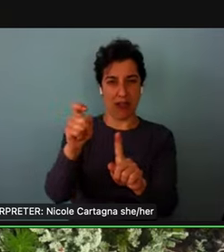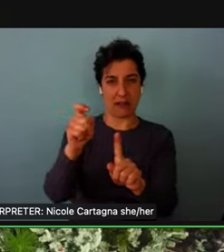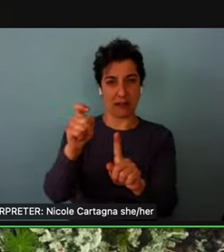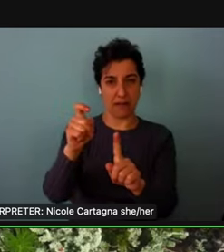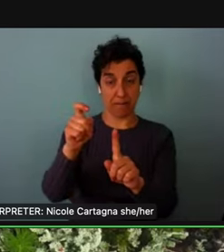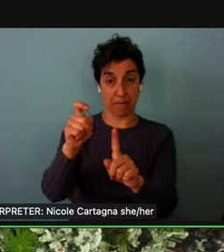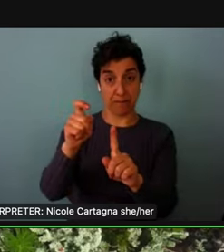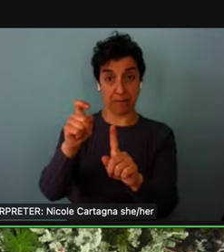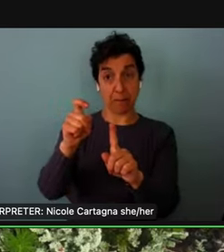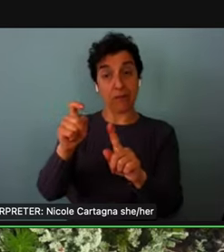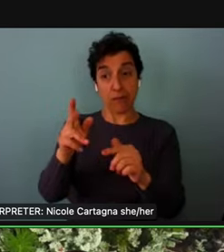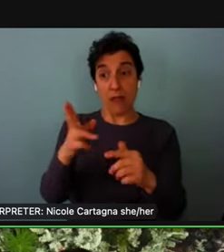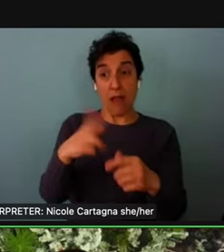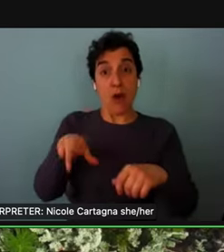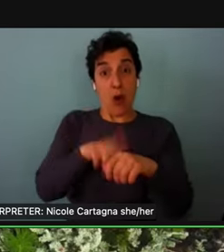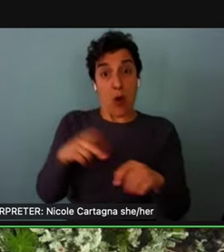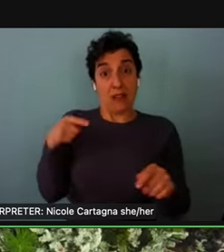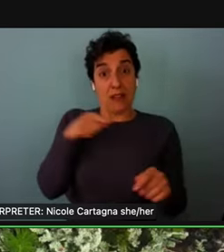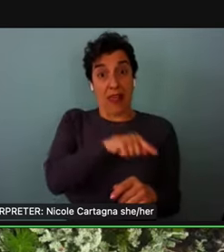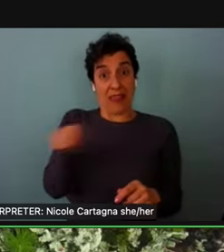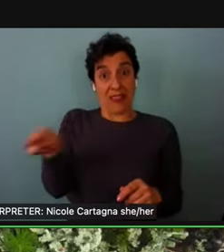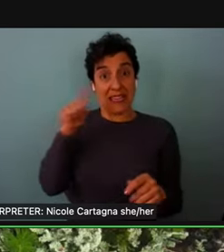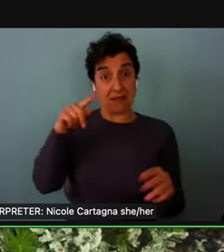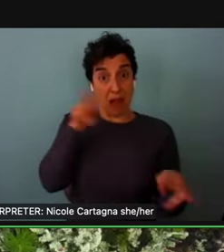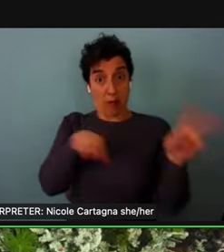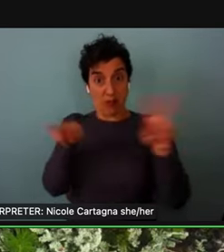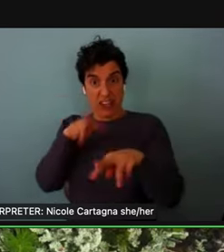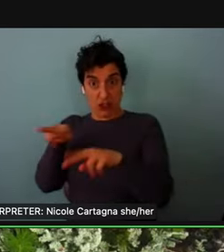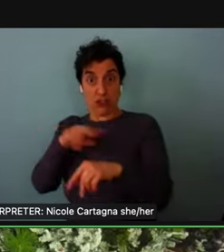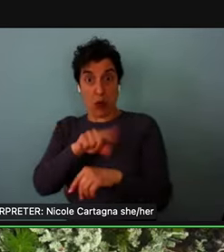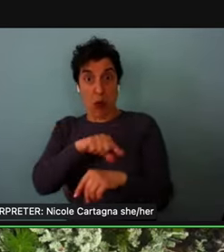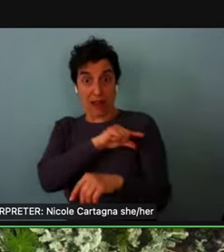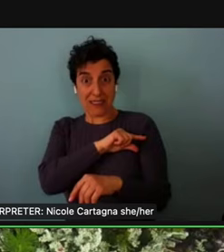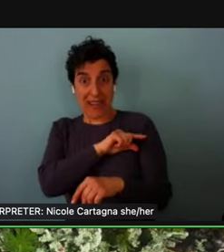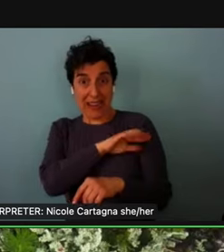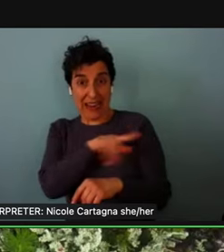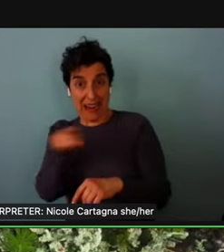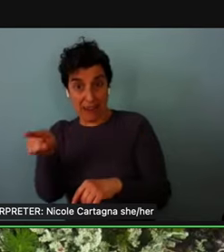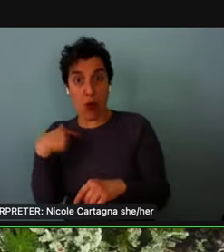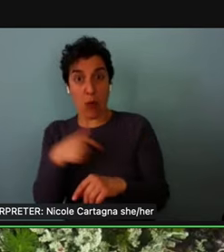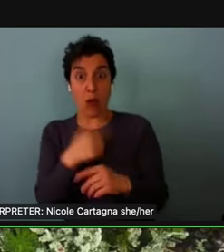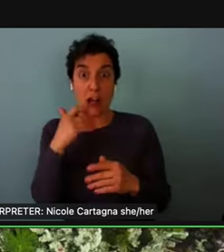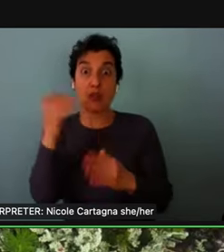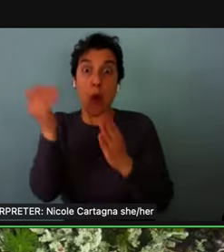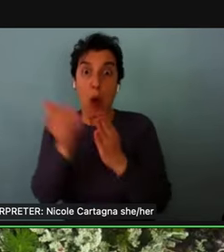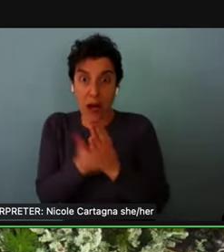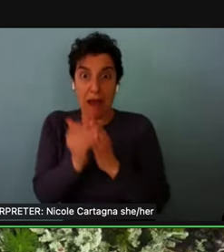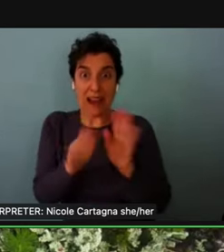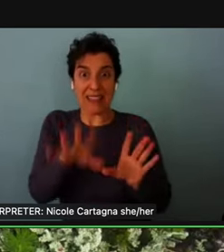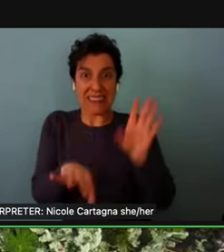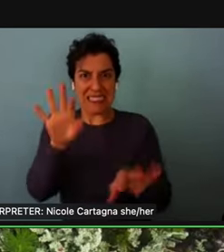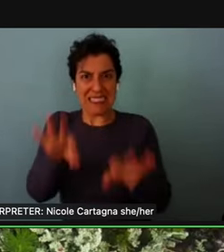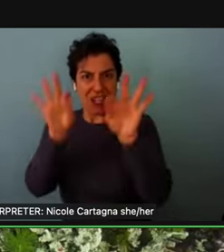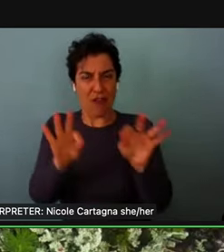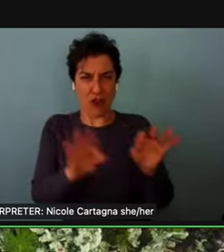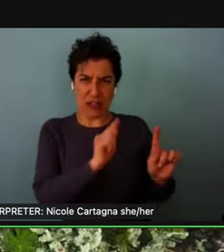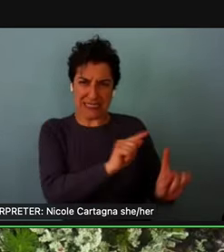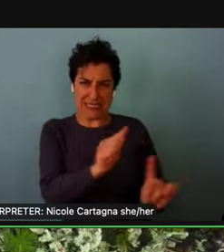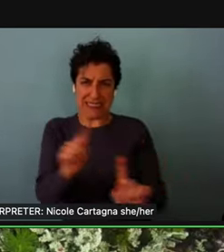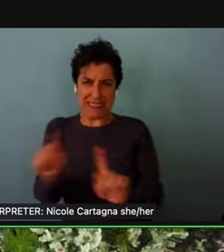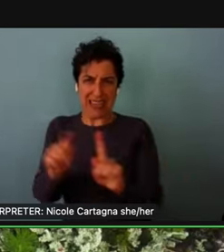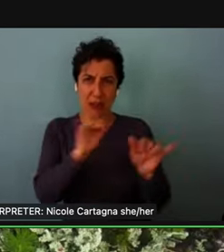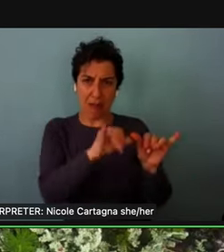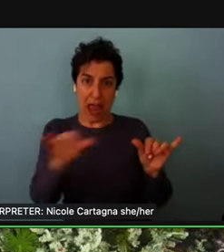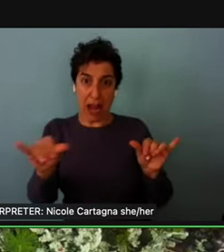of course, these observations are qualitative. What we want is to automatically discover the distinct patterns or correlations we see in the